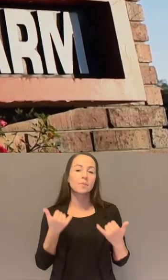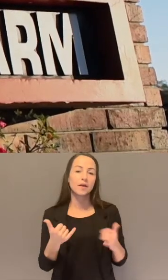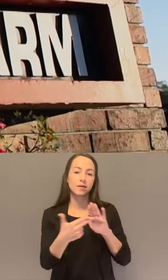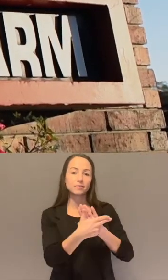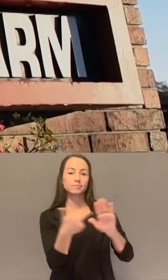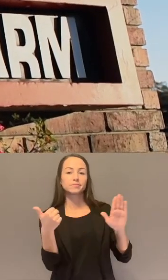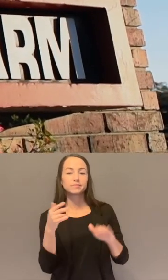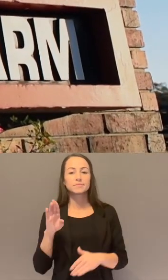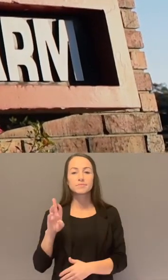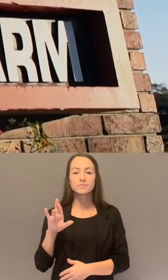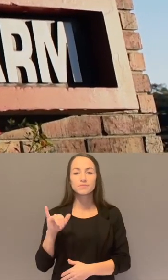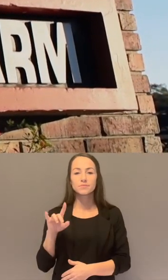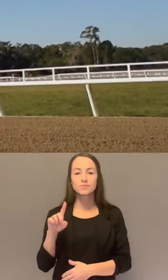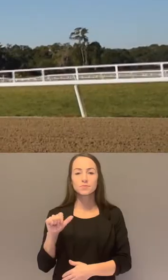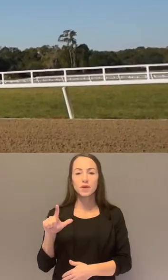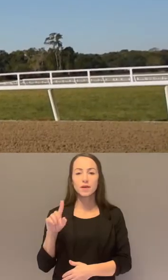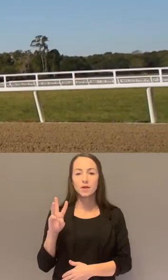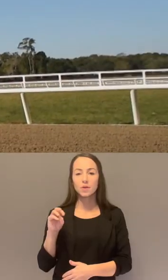become Bridlewood.